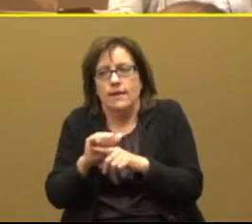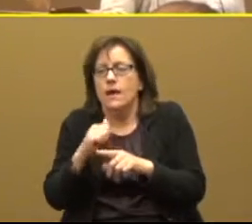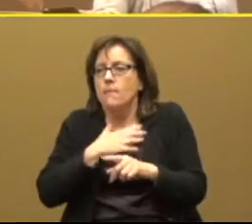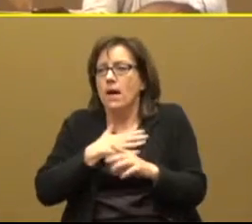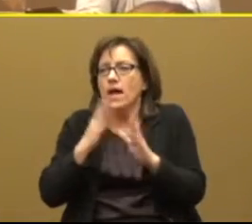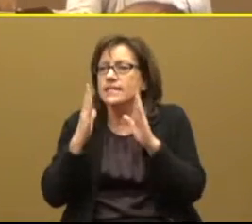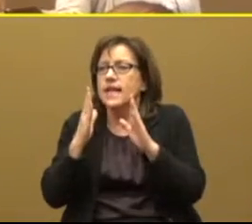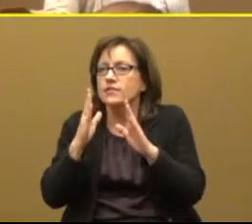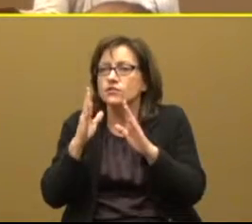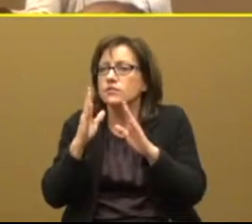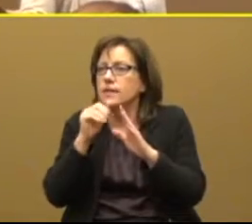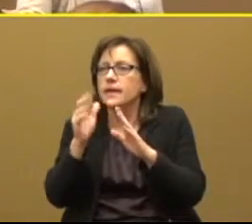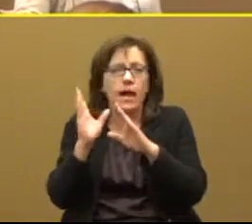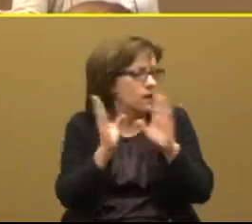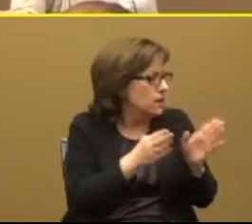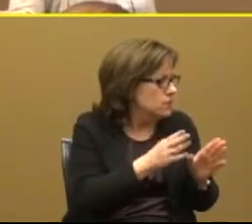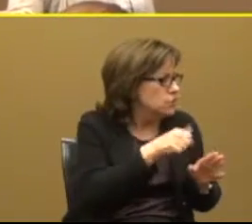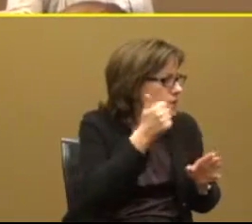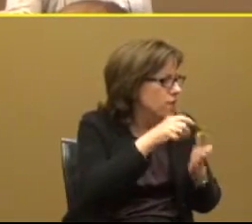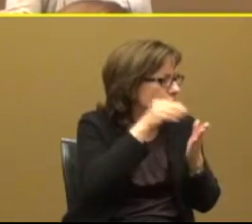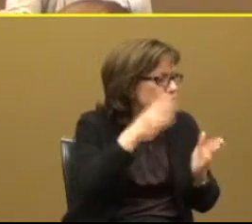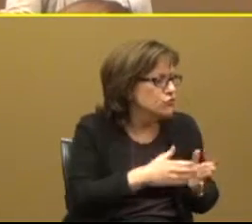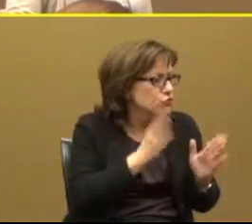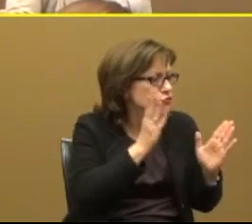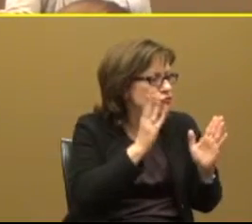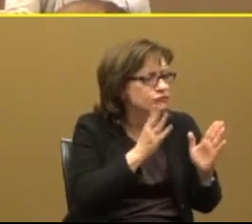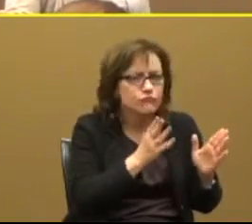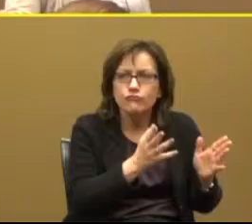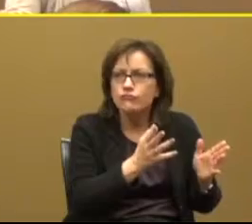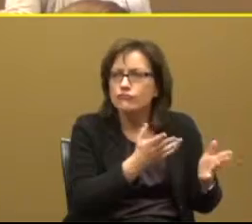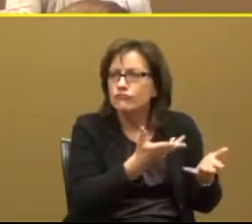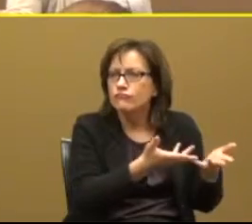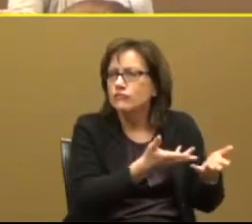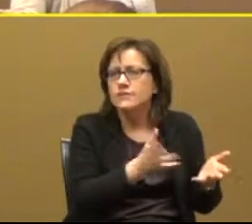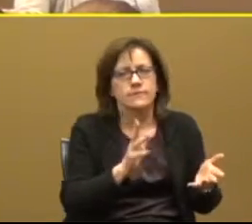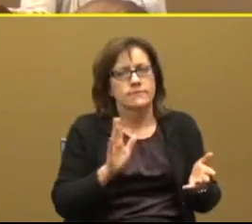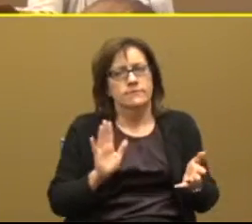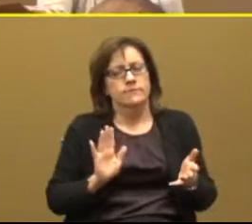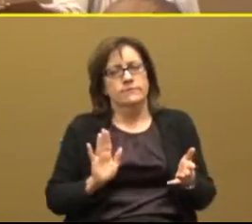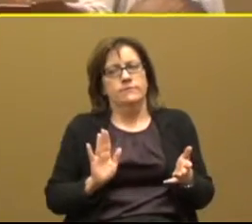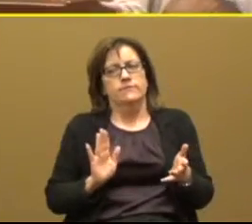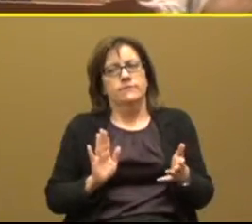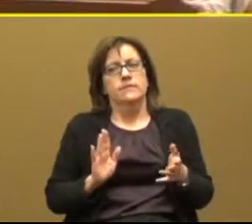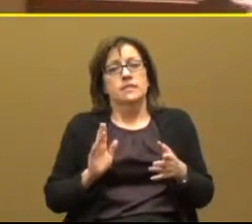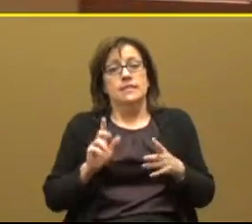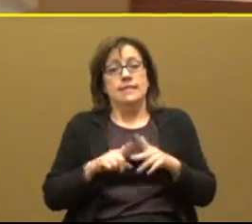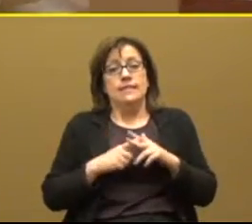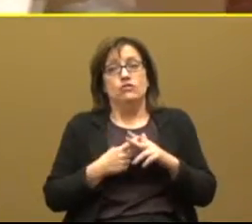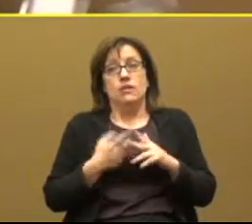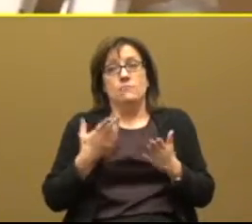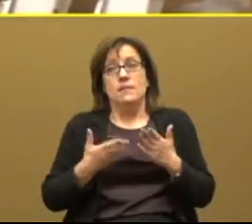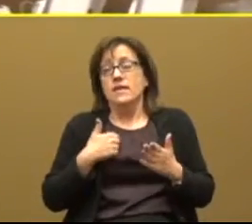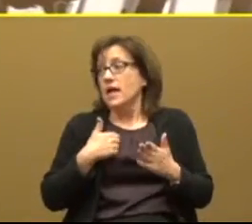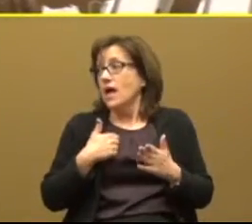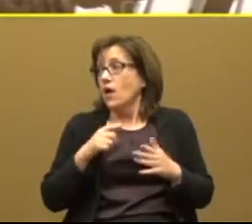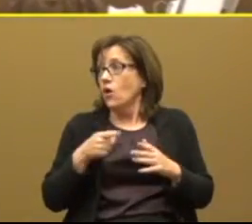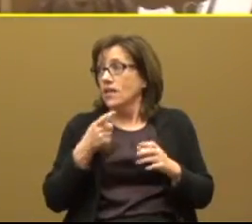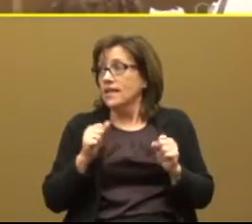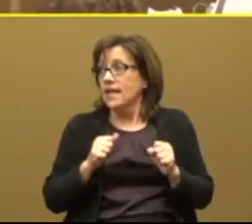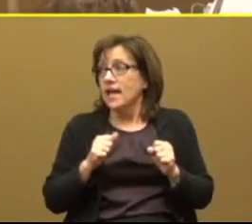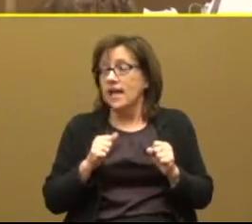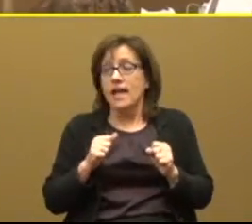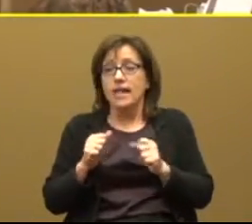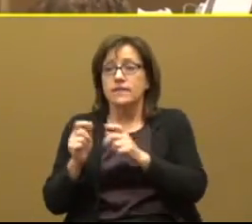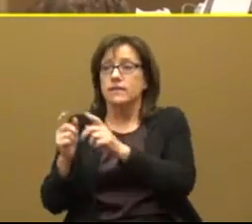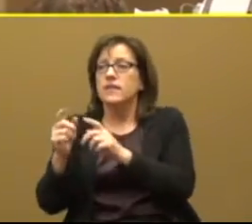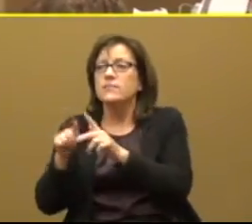won't divert to another student during that time. Now, if initially maybe I can only go like 2